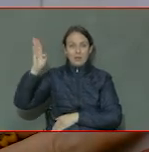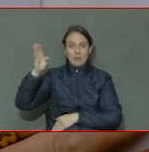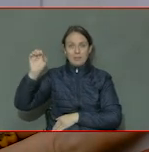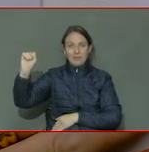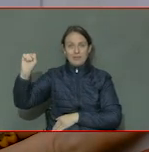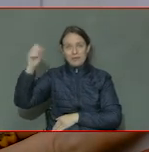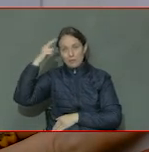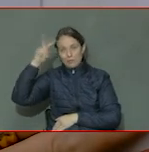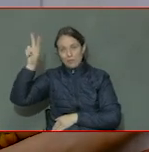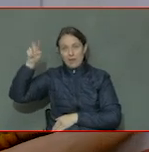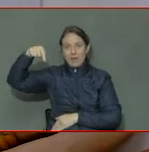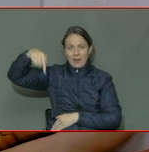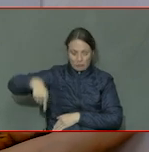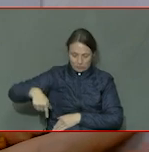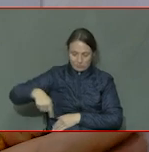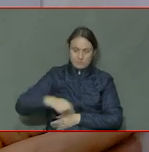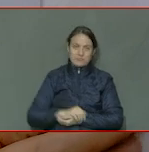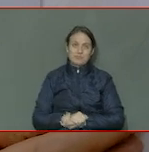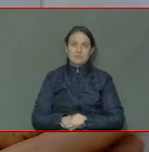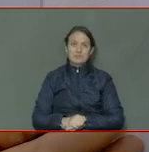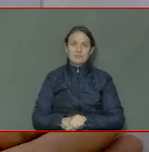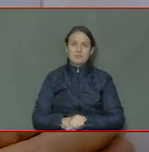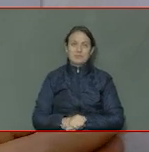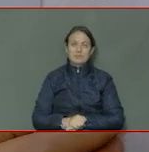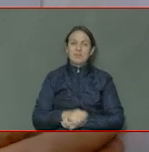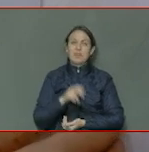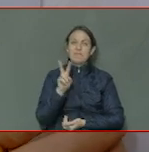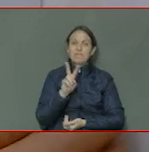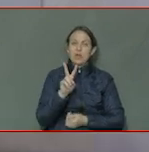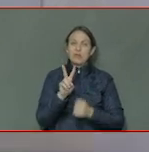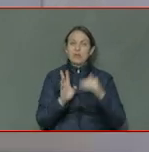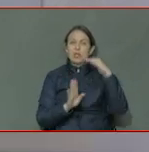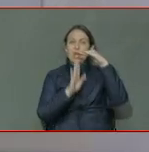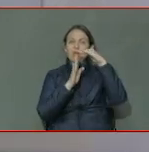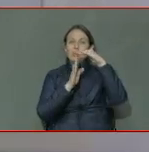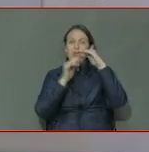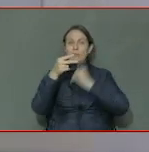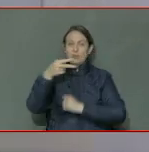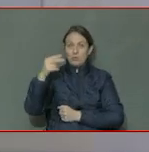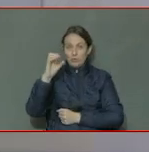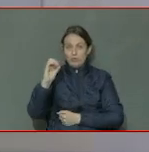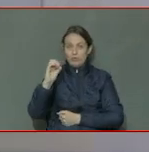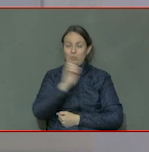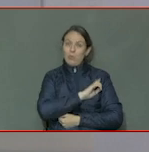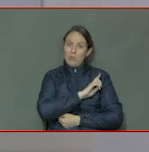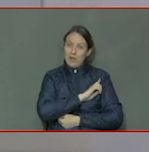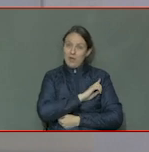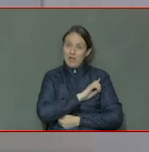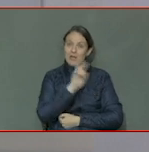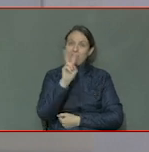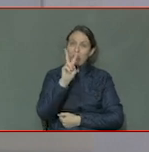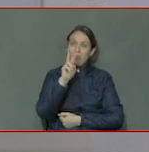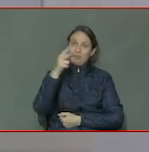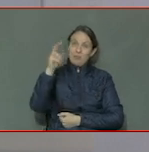squared downwards. The velocity at the top is 0 because you stop before you